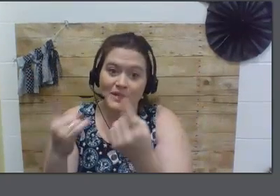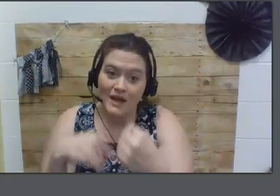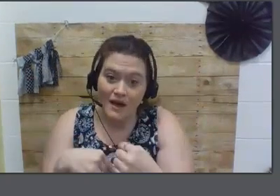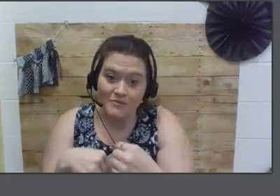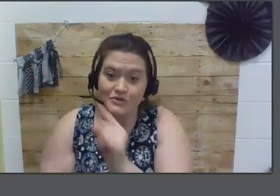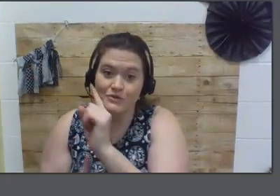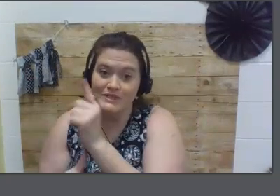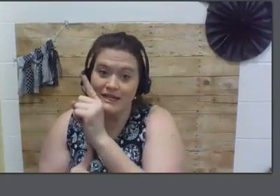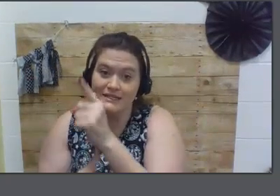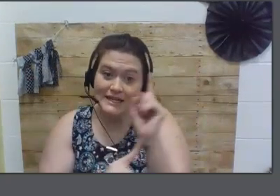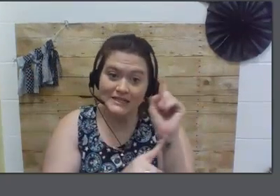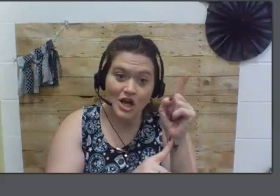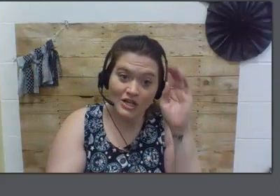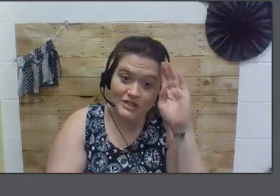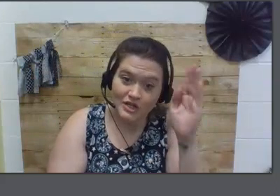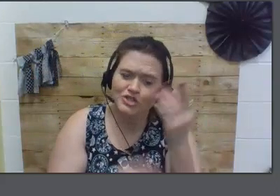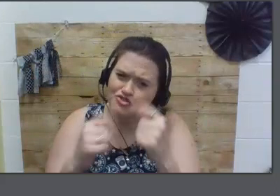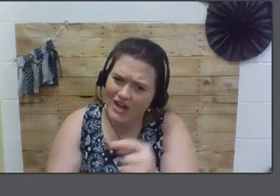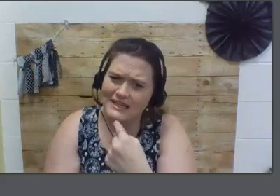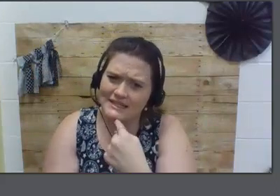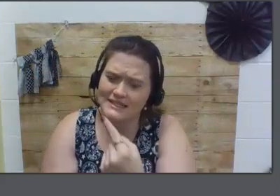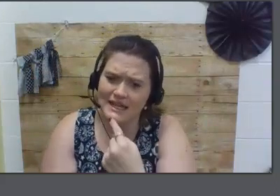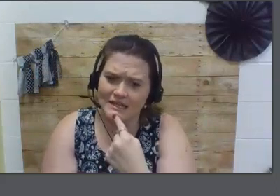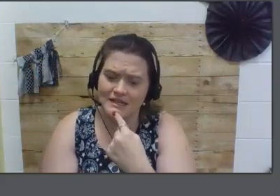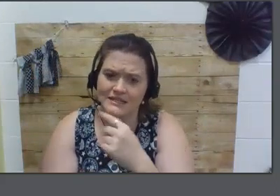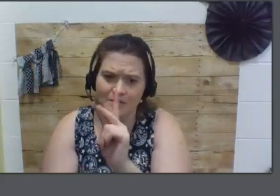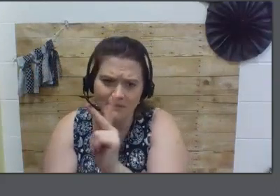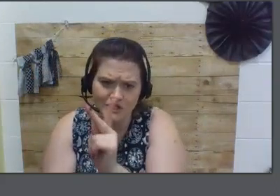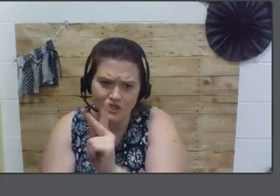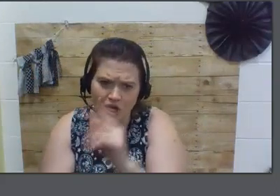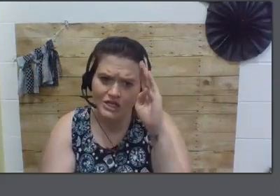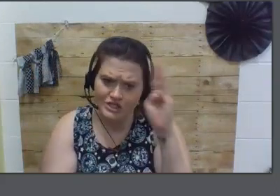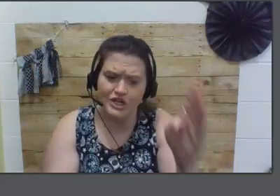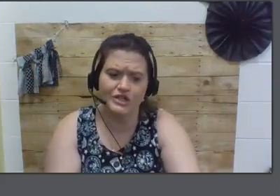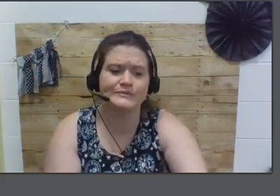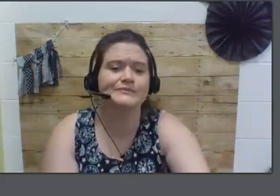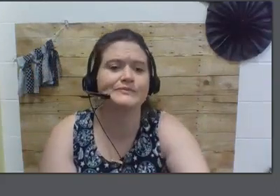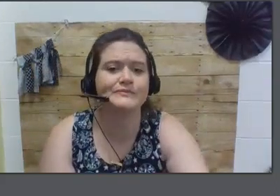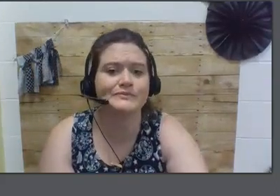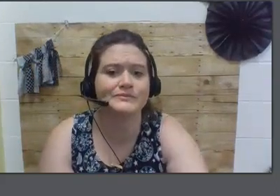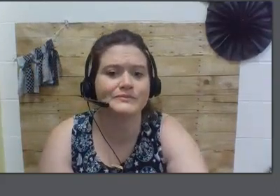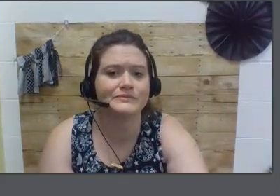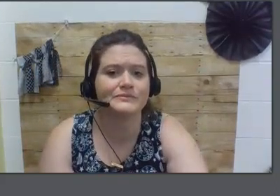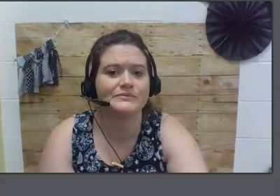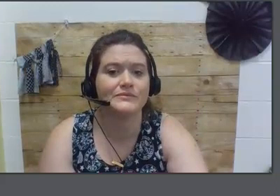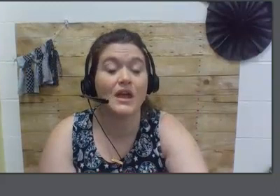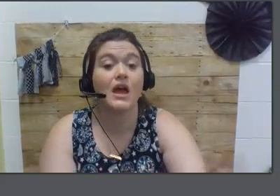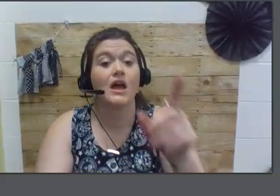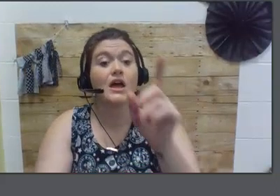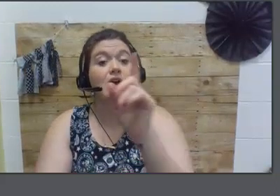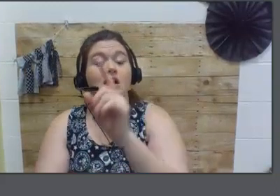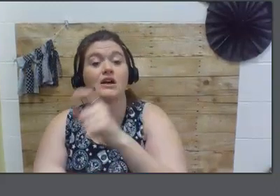Now we come to ticks and talks, sir. Try to say this, Mr. Knox, sir.